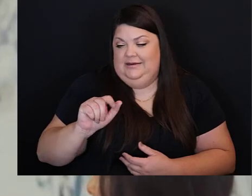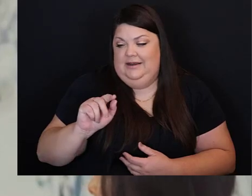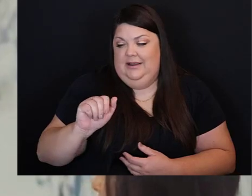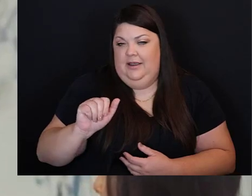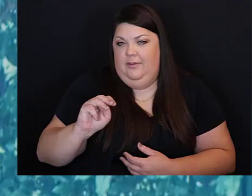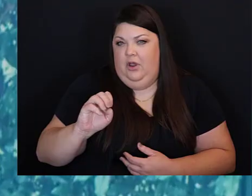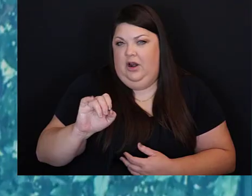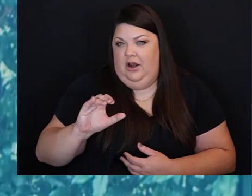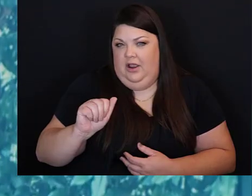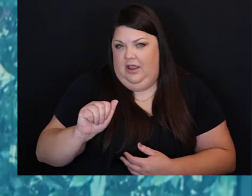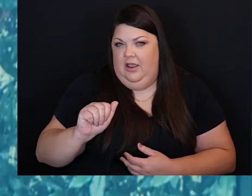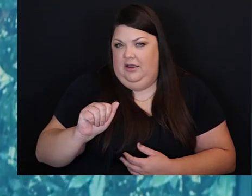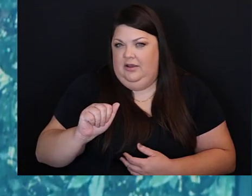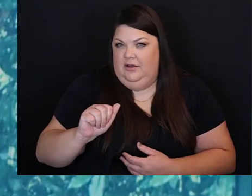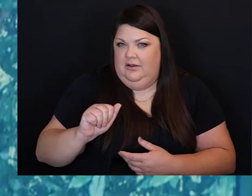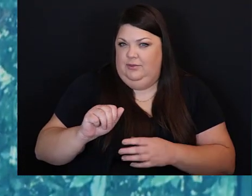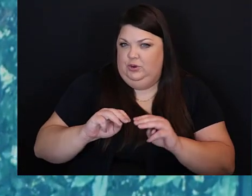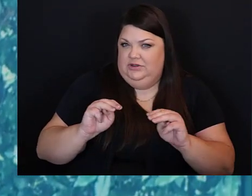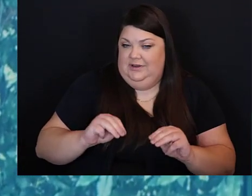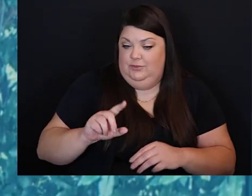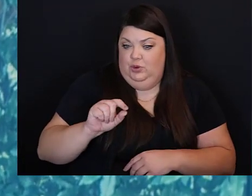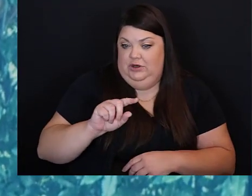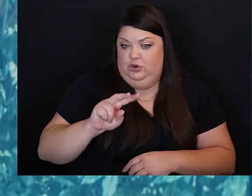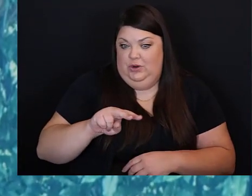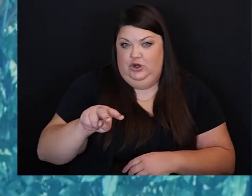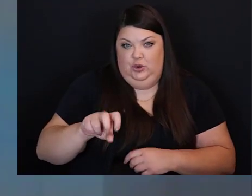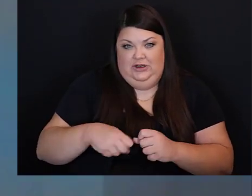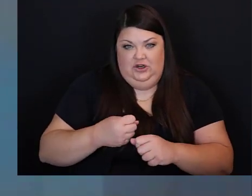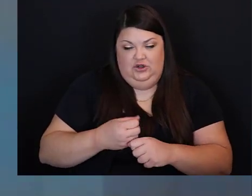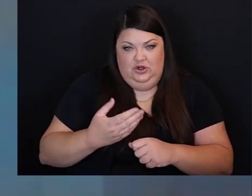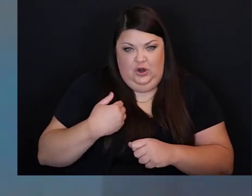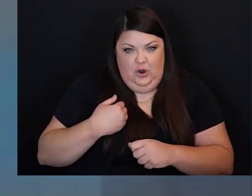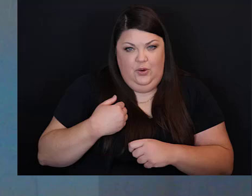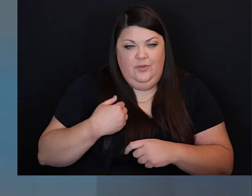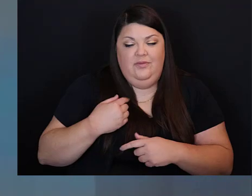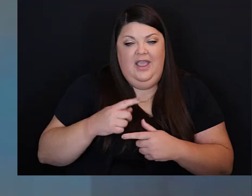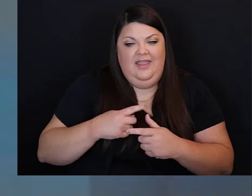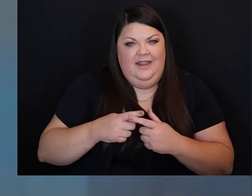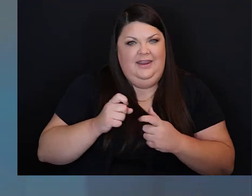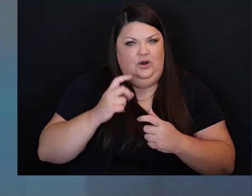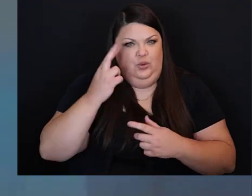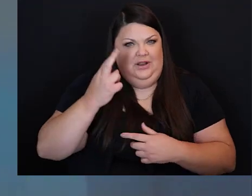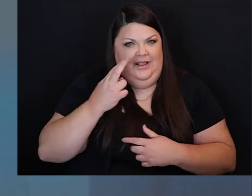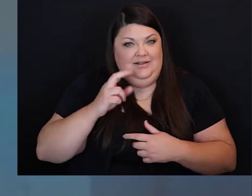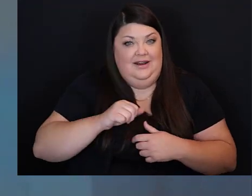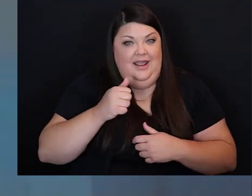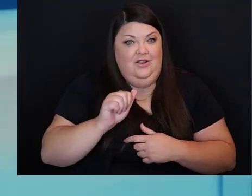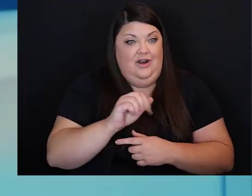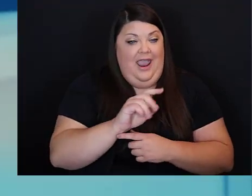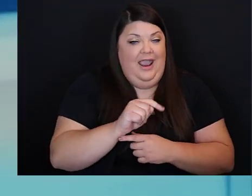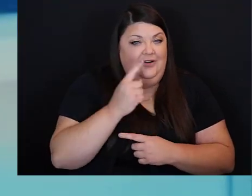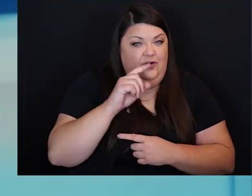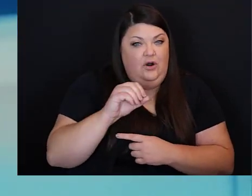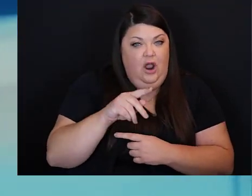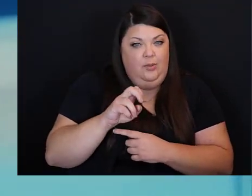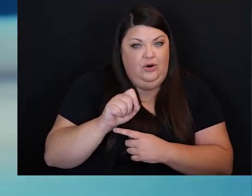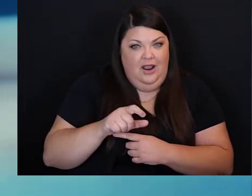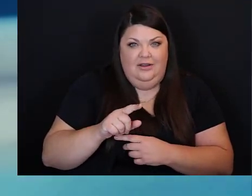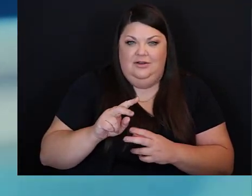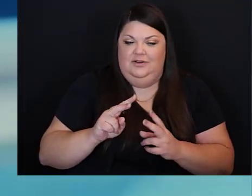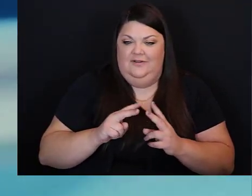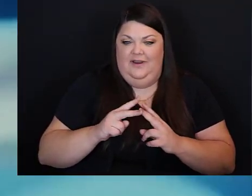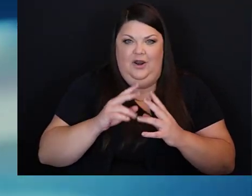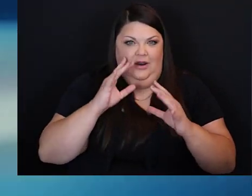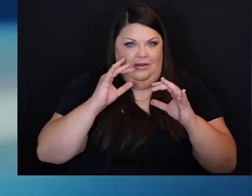years ago, and the opportunity for him to realize another act of the opera for this show was so